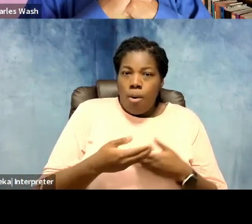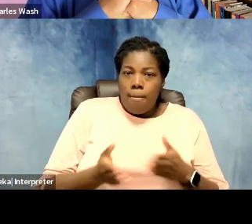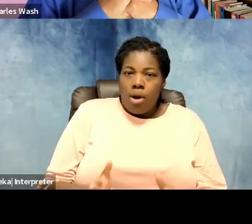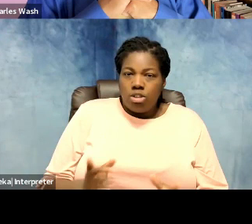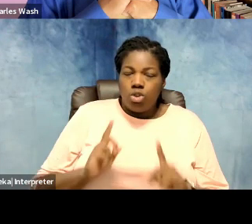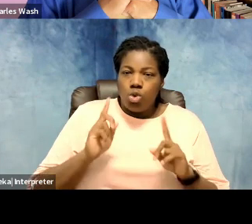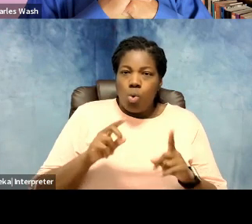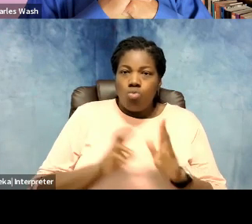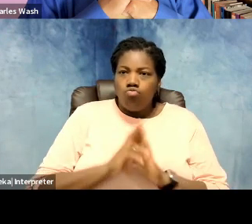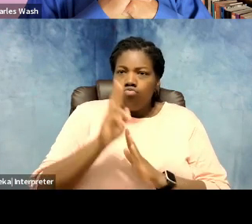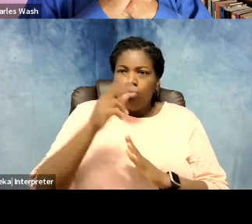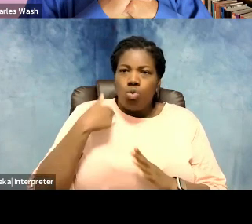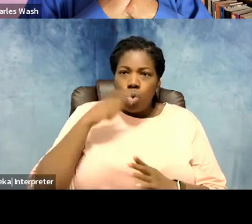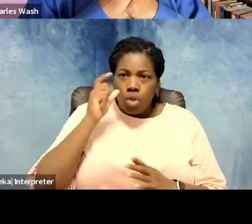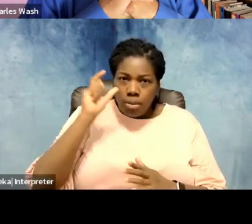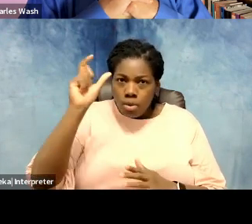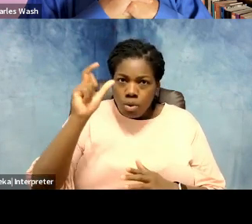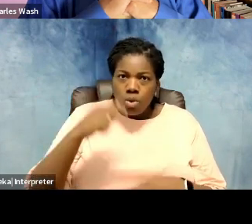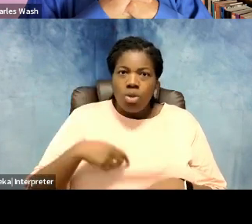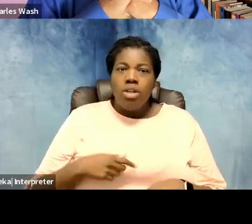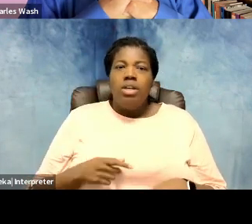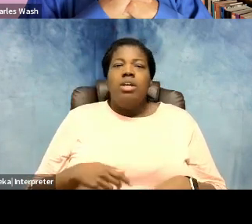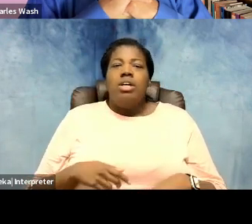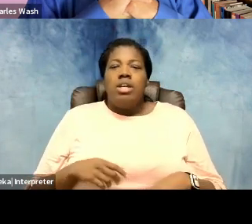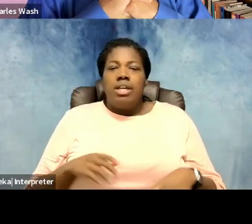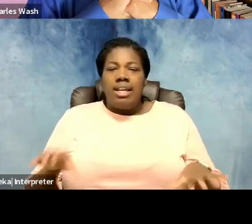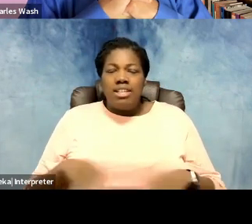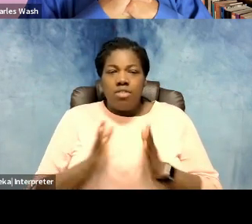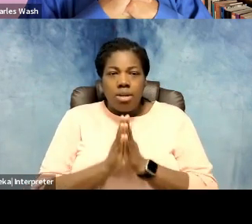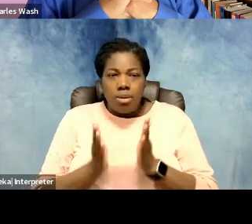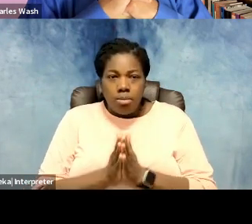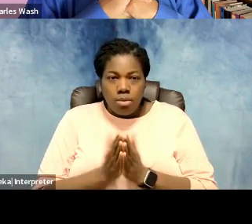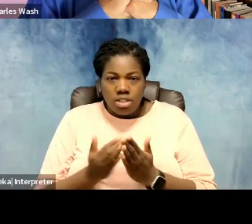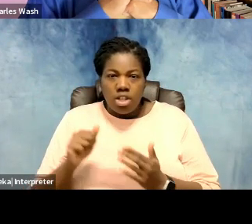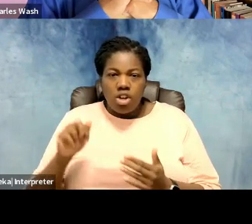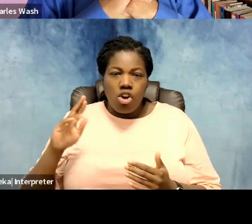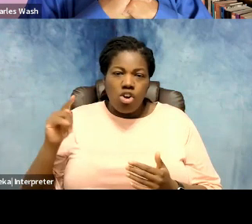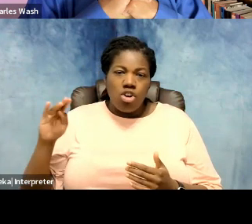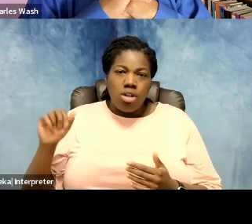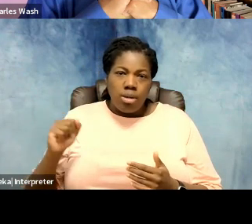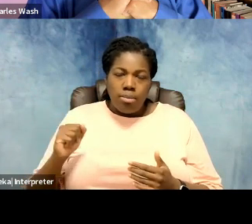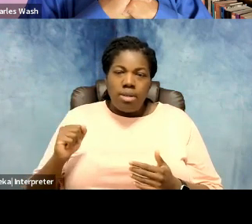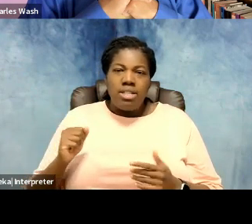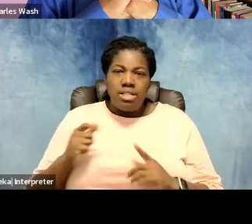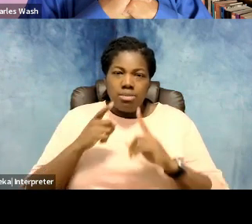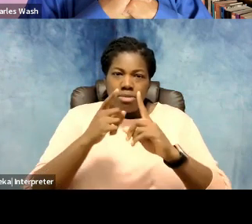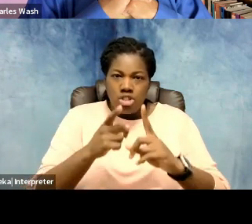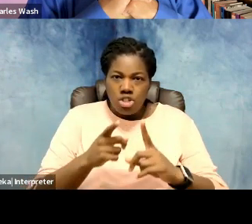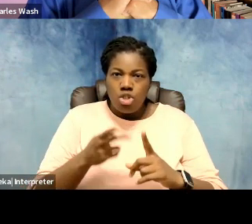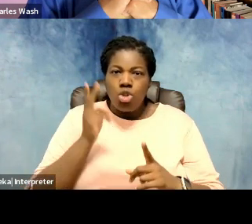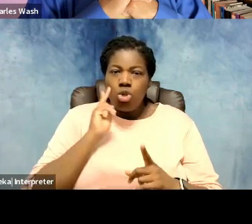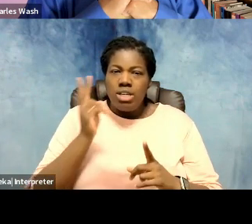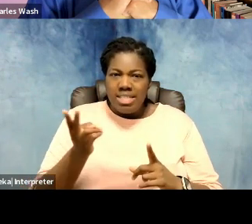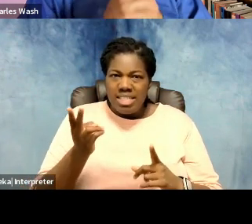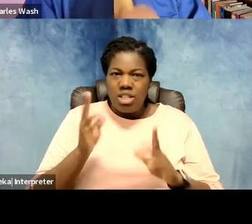Mars, through beautiful designed activity books, partnering with them around the Artemis mission and James Webb. You could kind of see here what